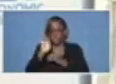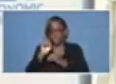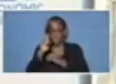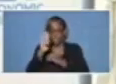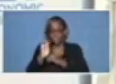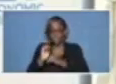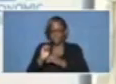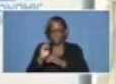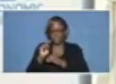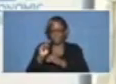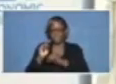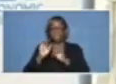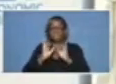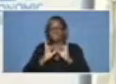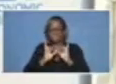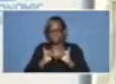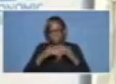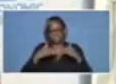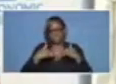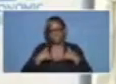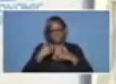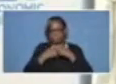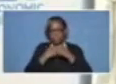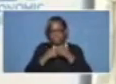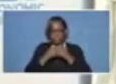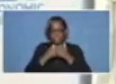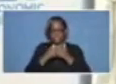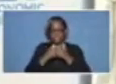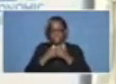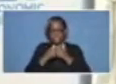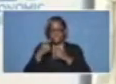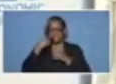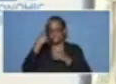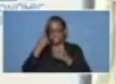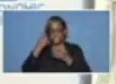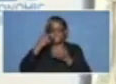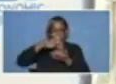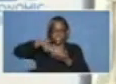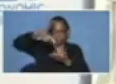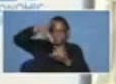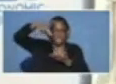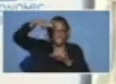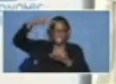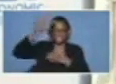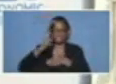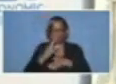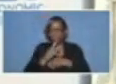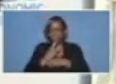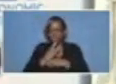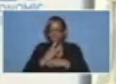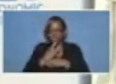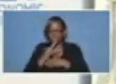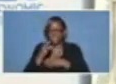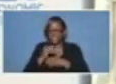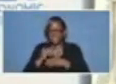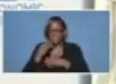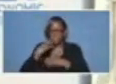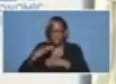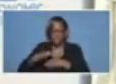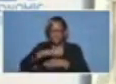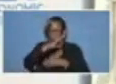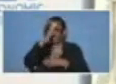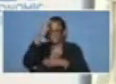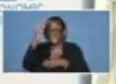we still have problems that will come to us in terms of the rise in the sea level, in terms of the warming of the Earth's atmosphere,